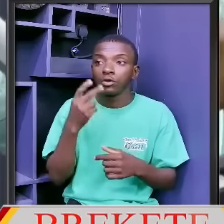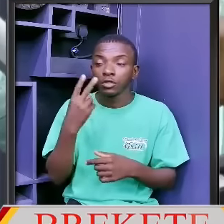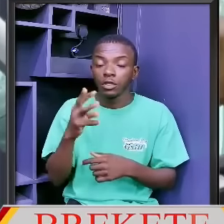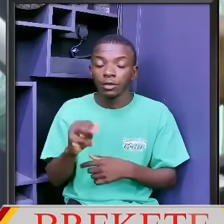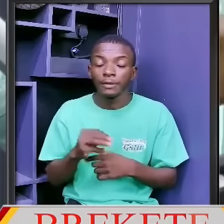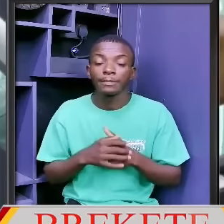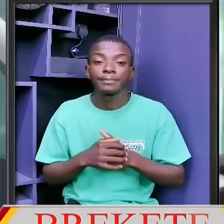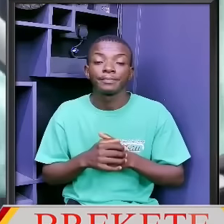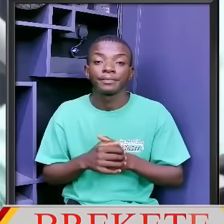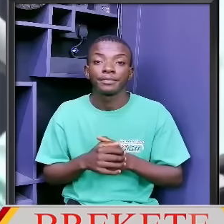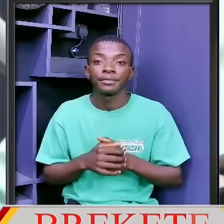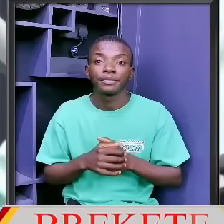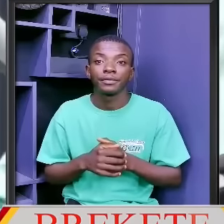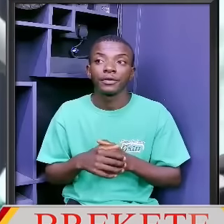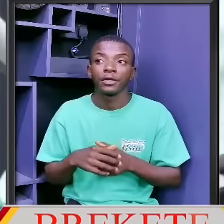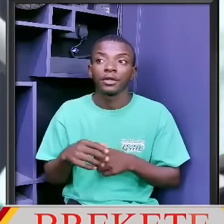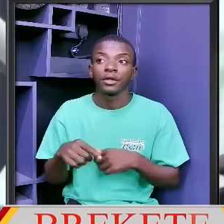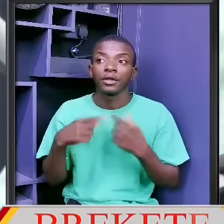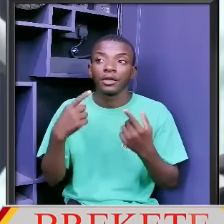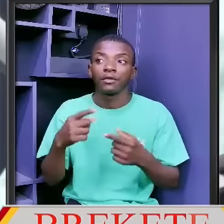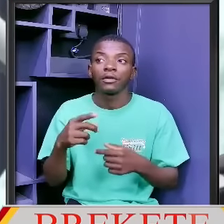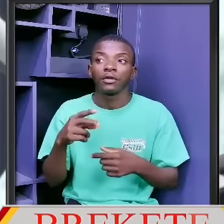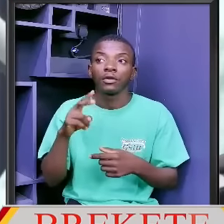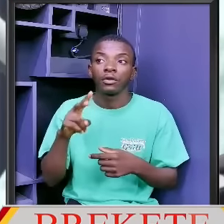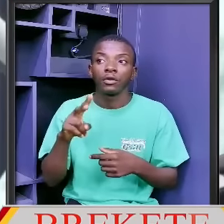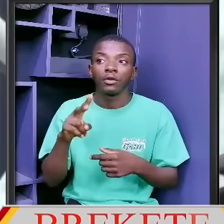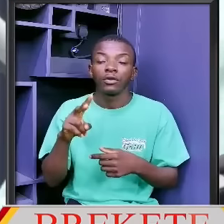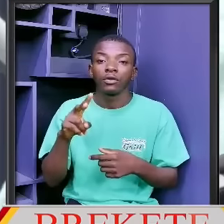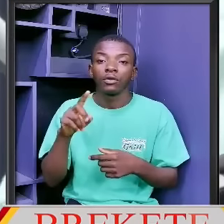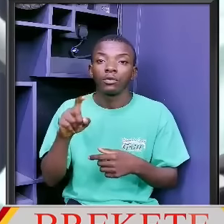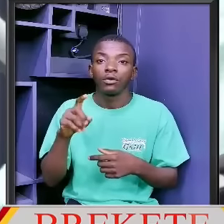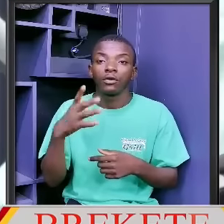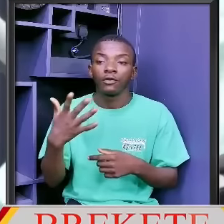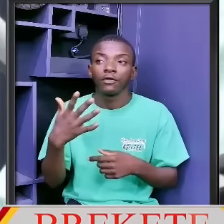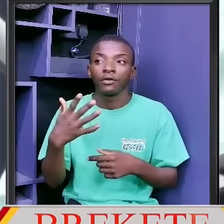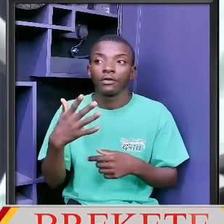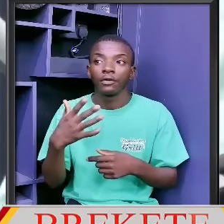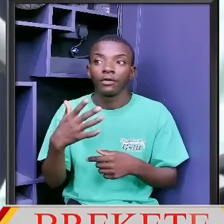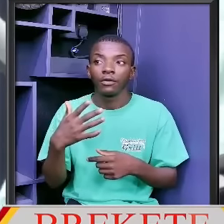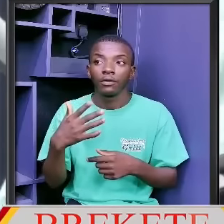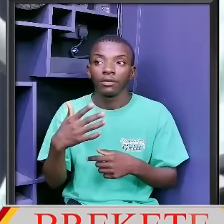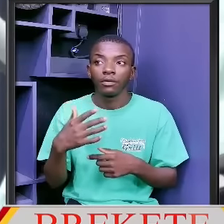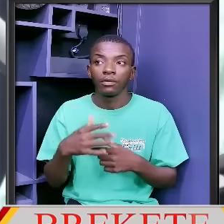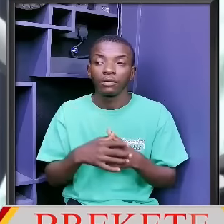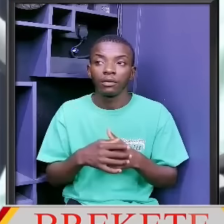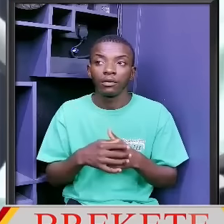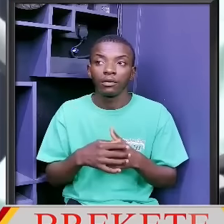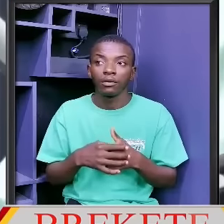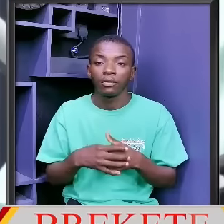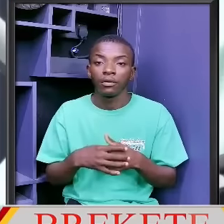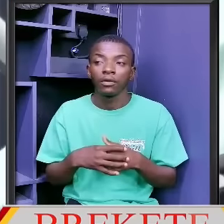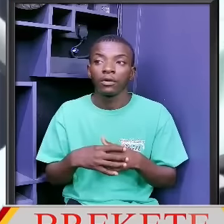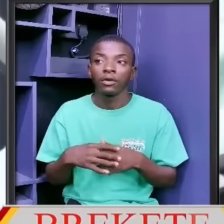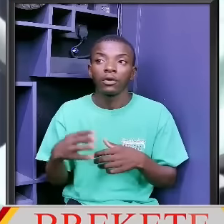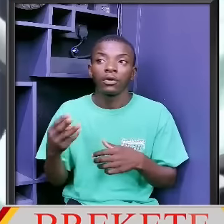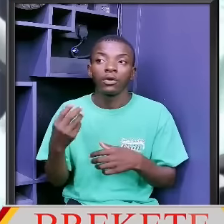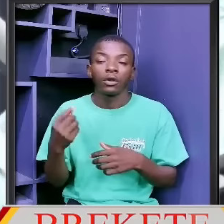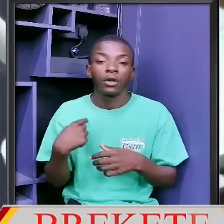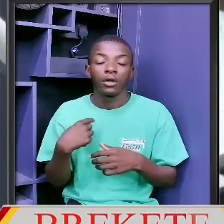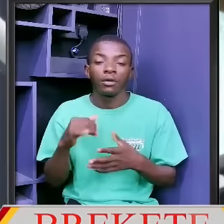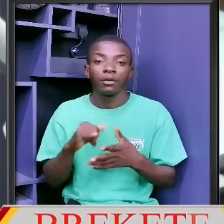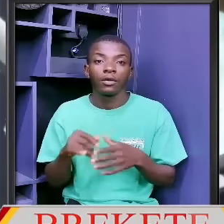them. You can't give them 2.5 million. Yes. They no see the cows. Oh, now him then